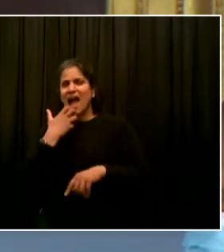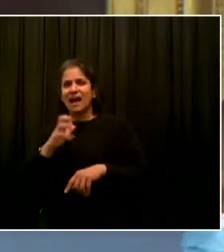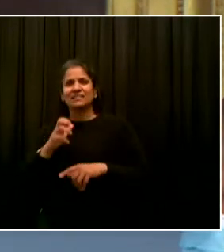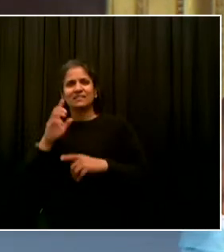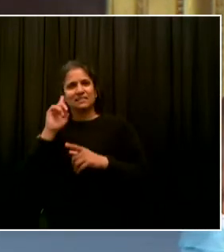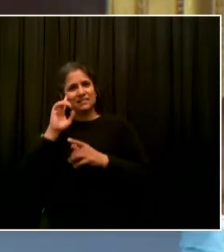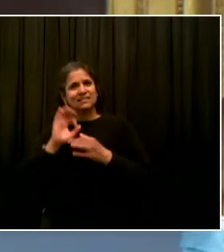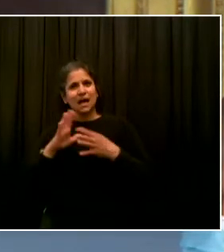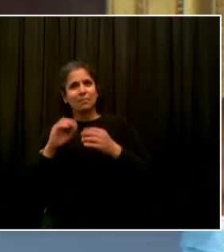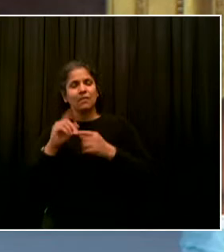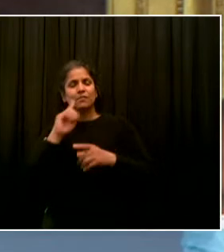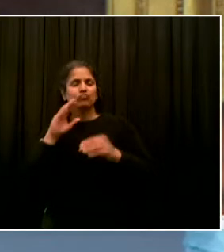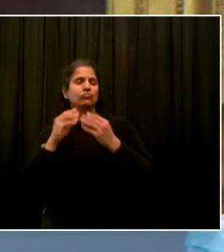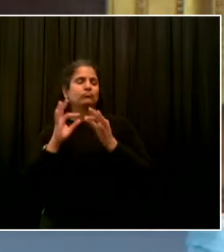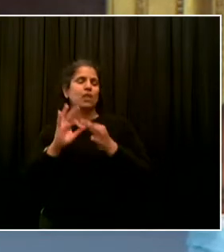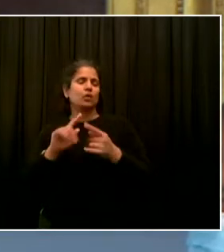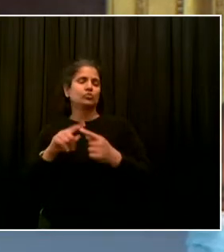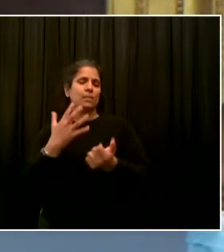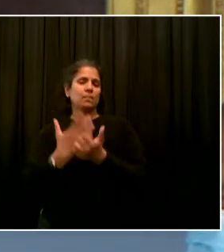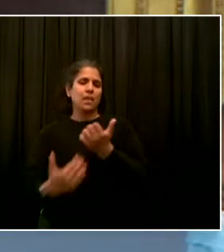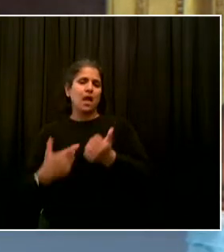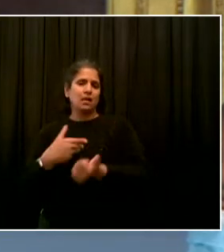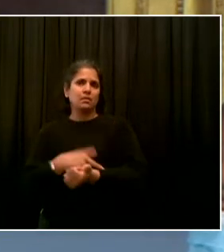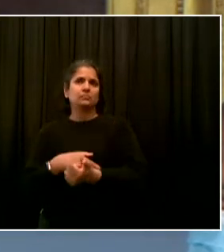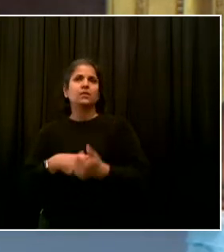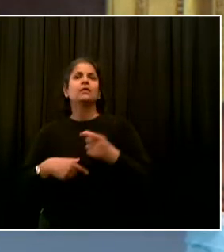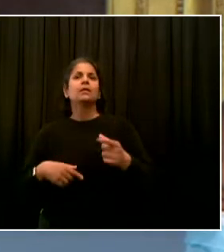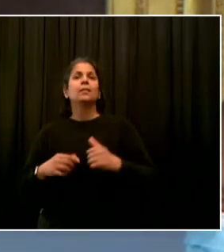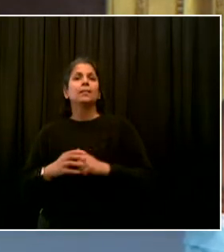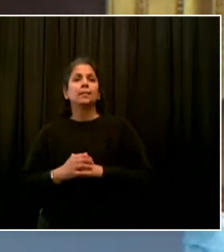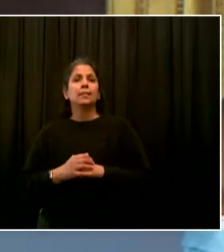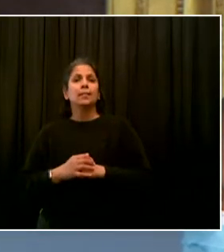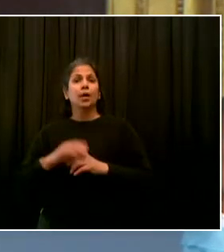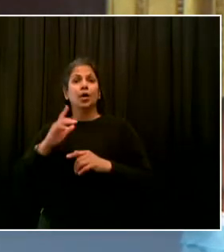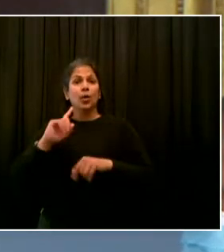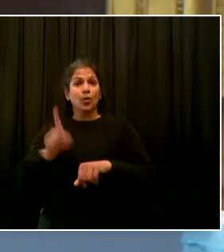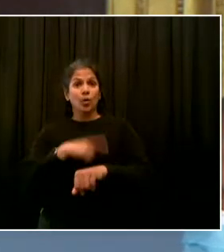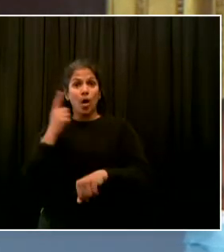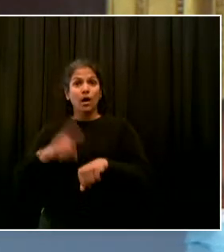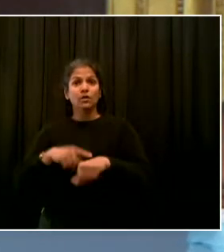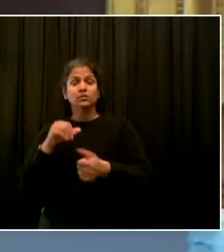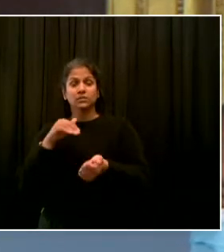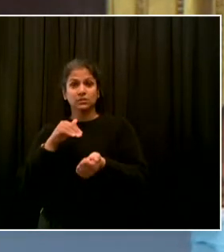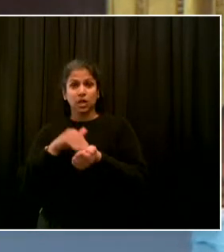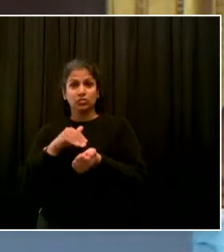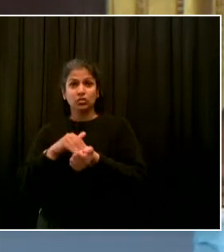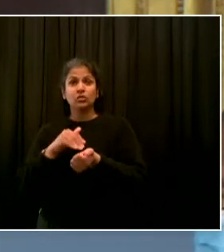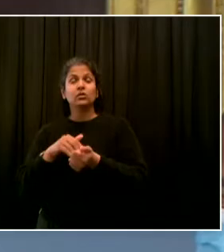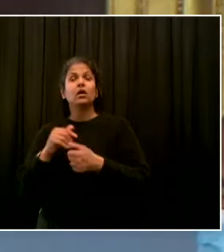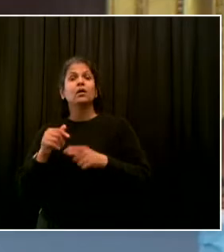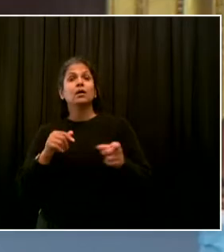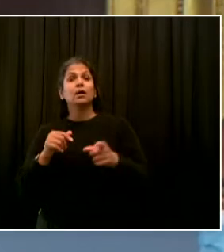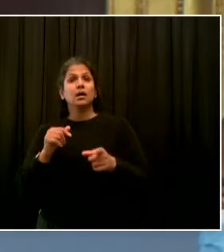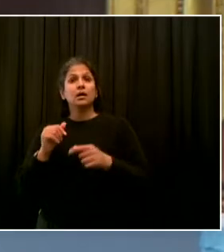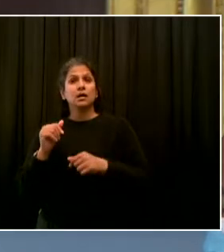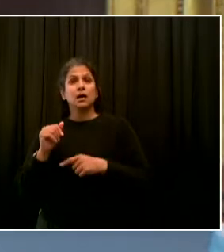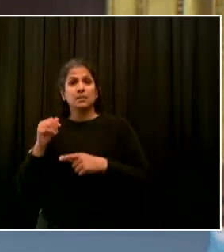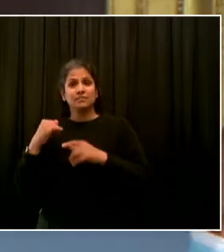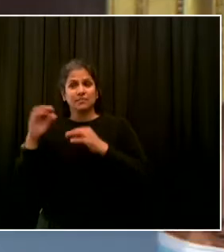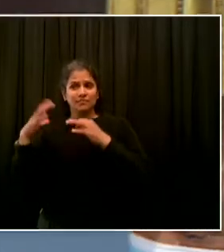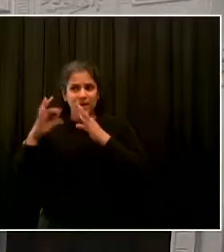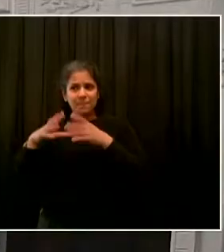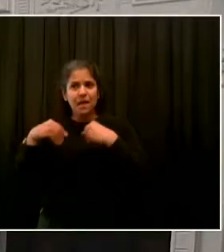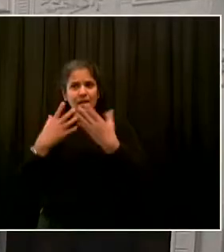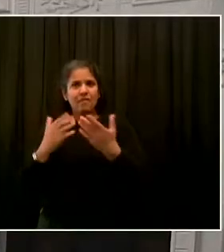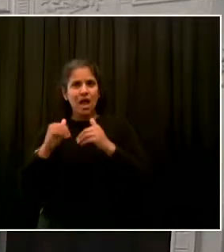you're having a wait time for example, talking to a doctor, we always welcome the feedback. Again, our experience has been the wait times have been pretty good, but we always welcome more feedback. Can you